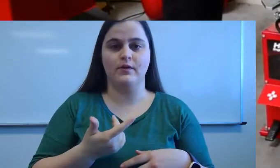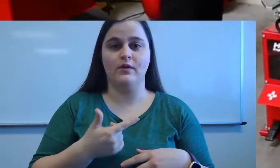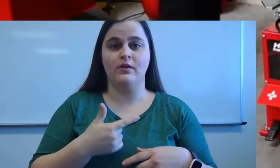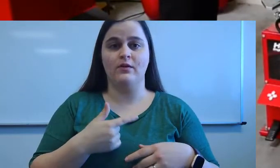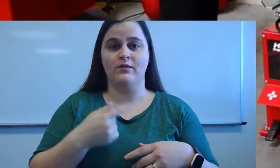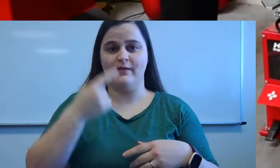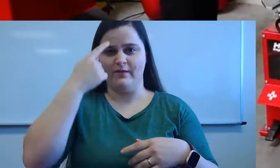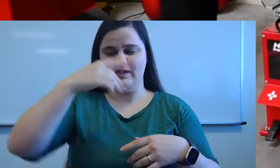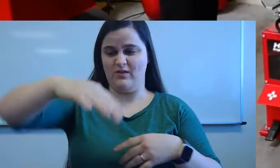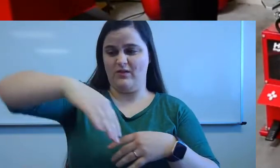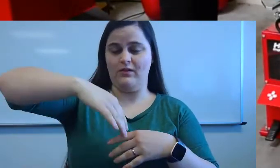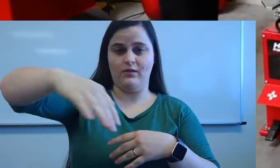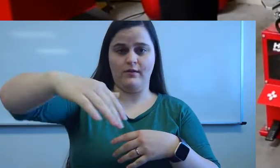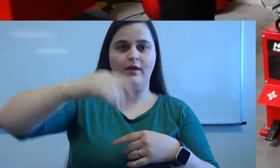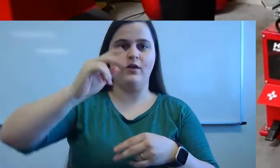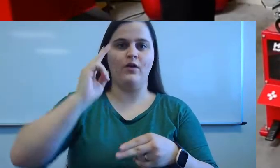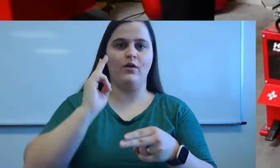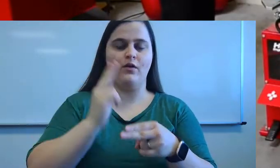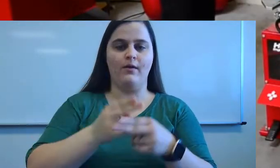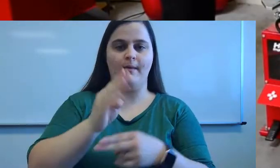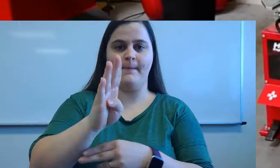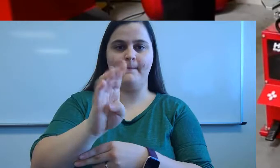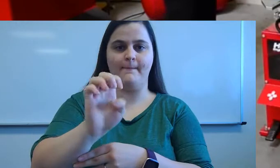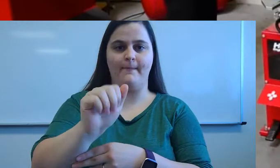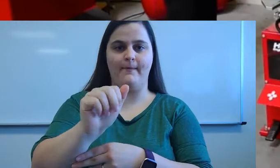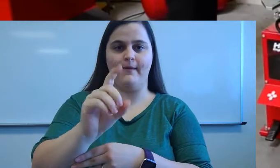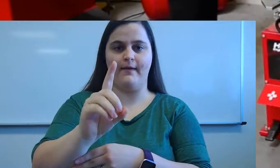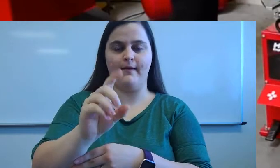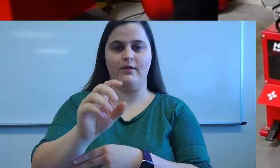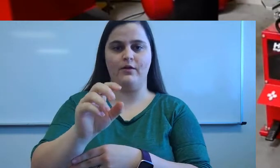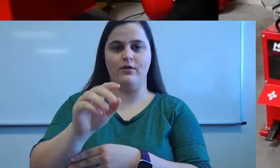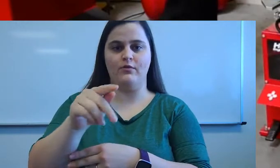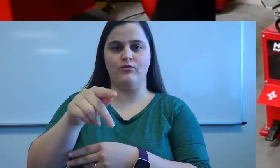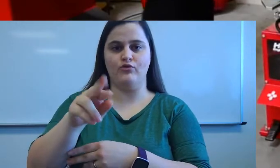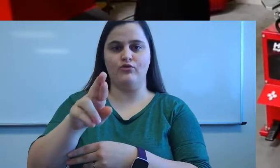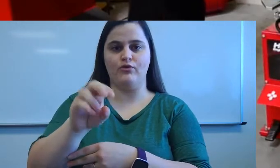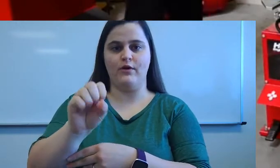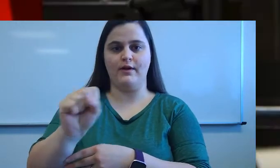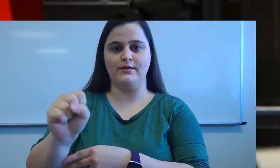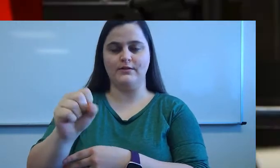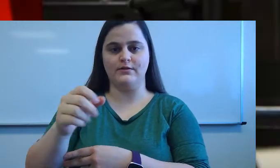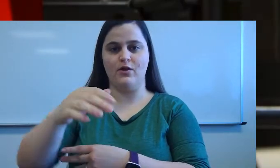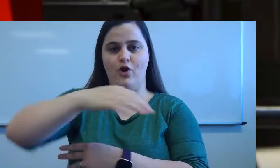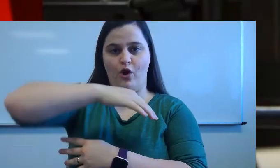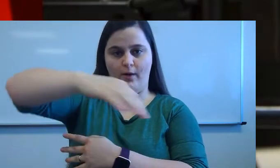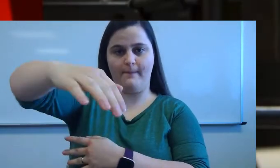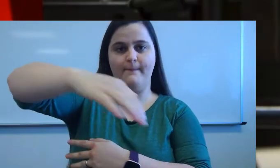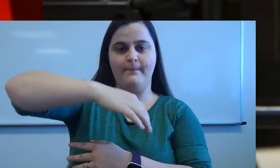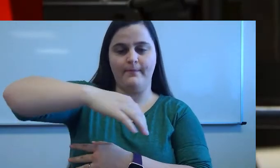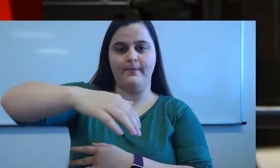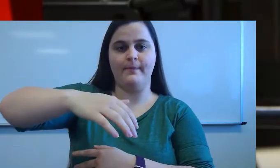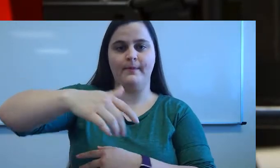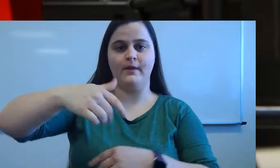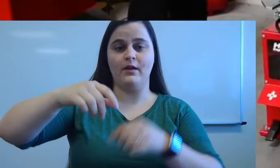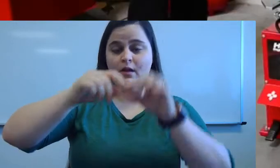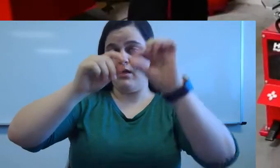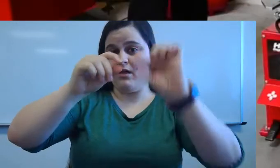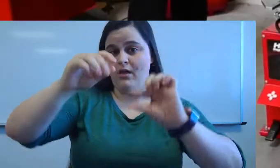right here, he's called our bead press arm and the bead press arm has a little switch right here. If we push it down,